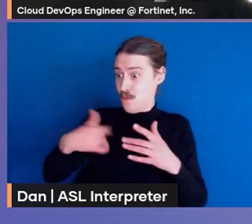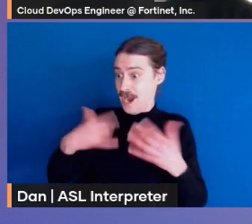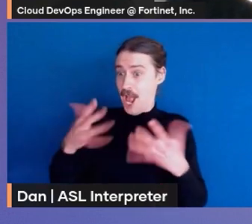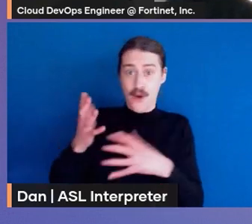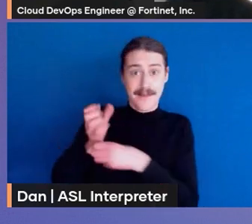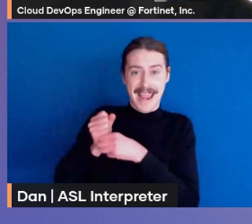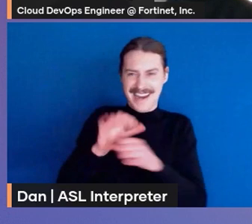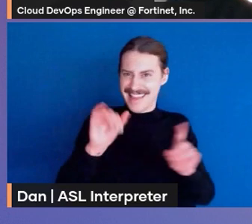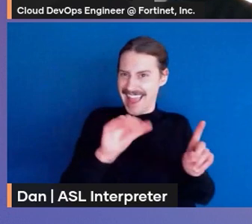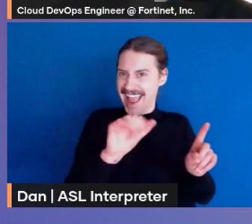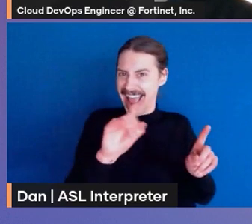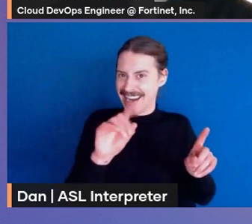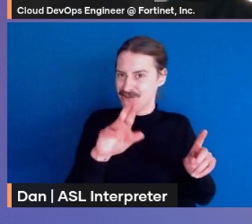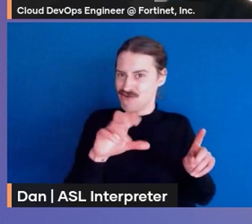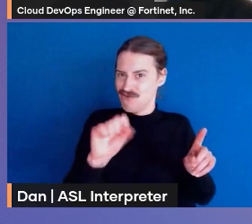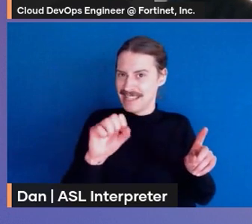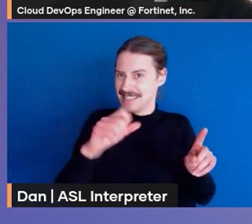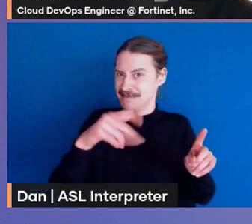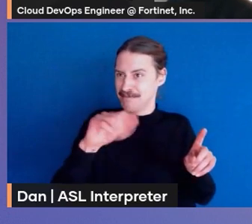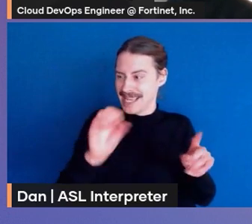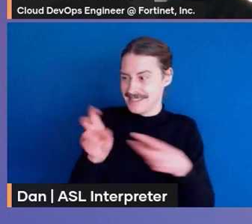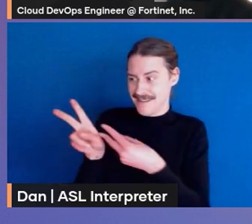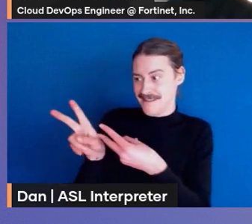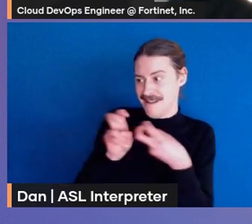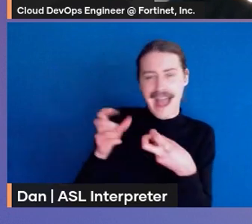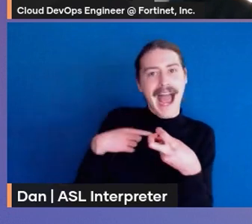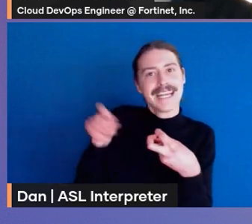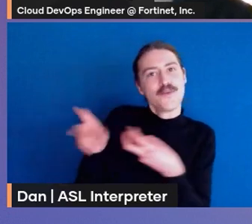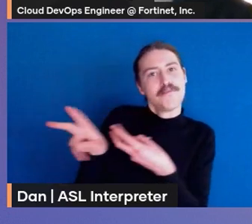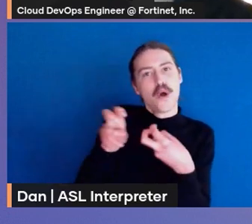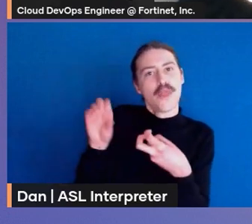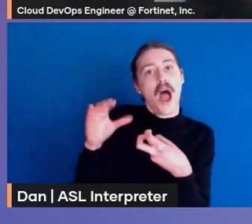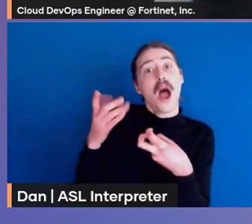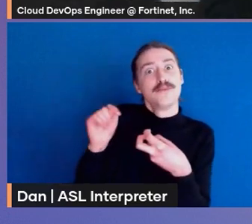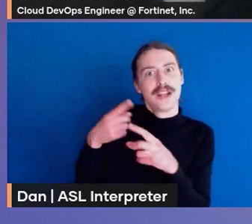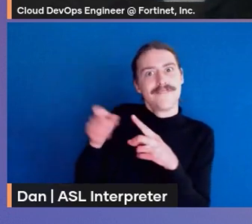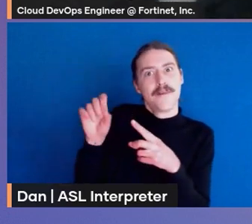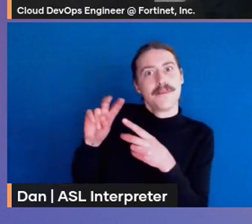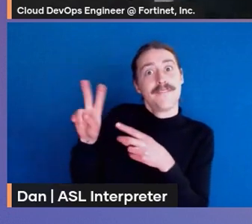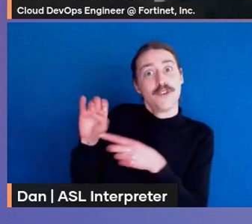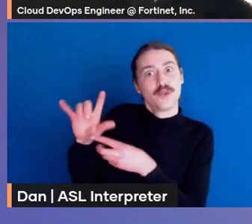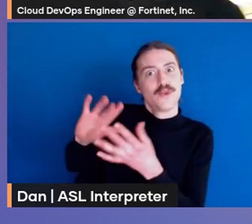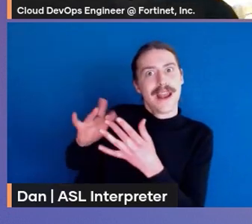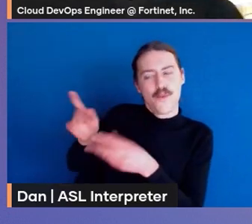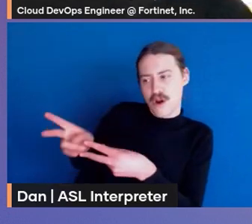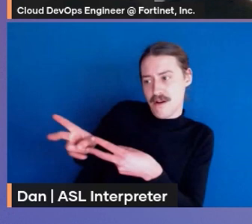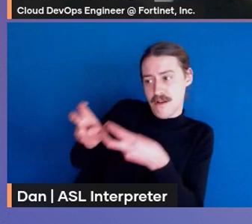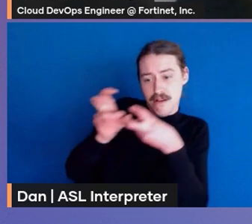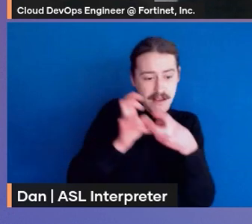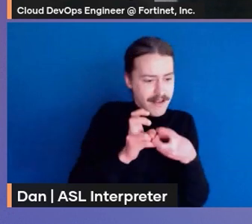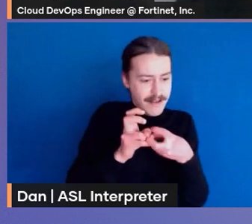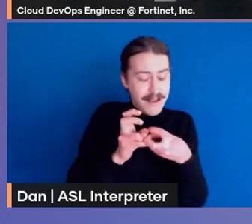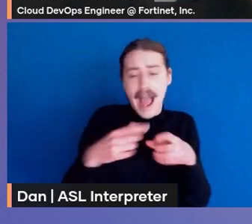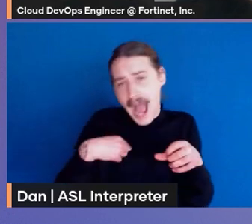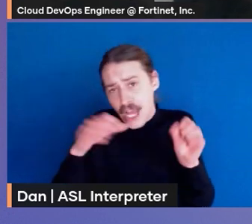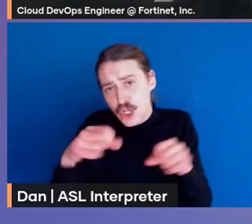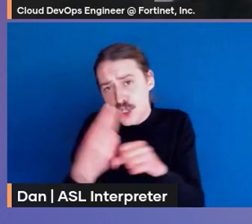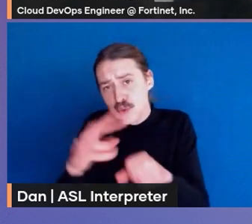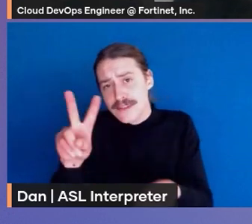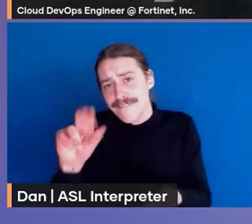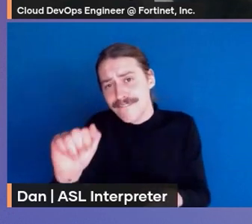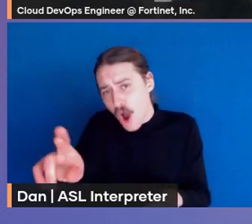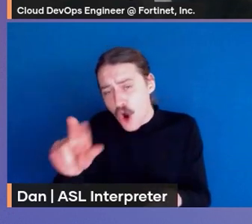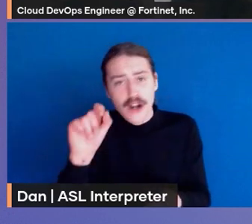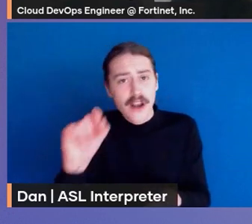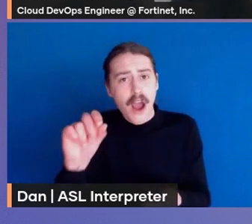That object that was created, I need to pull that address space from the object. Instead of just using var.virtual network address